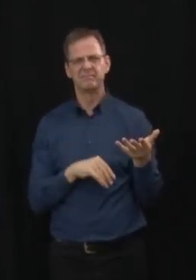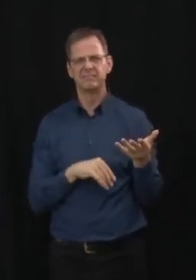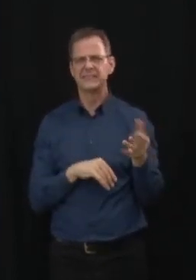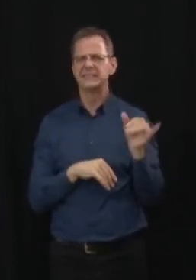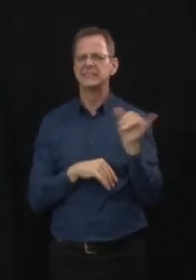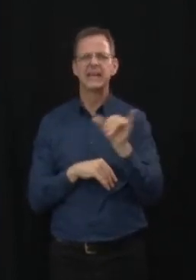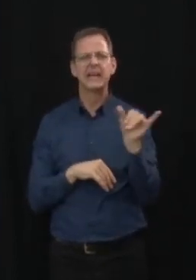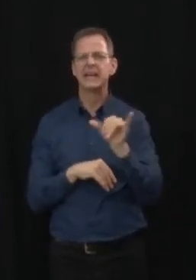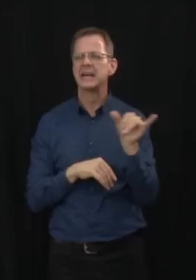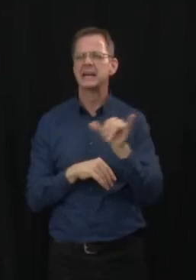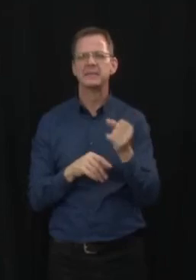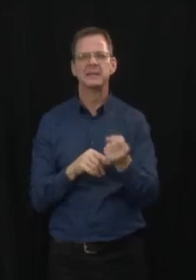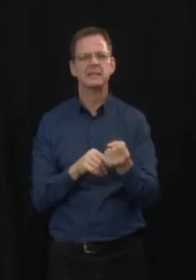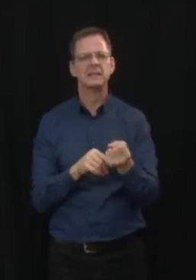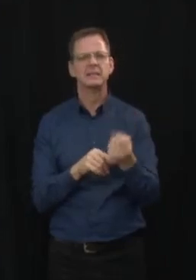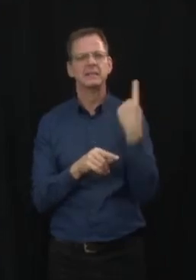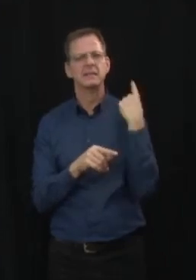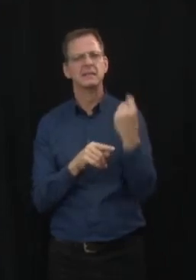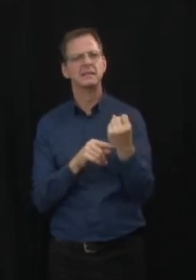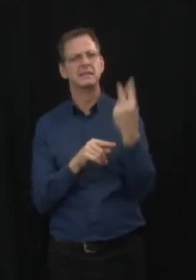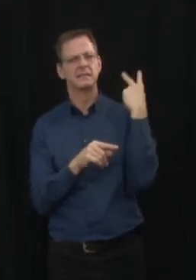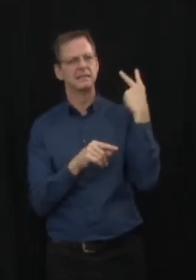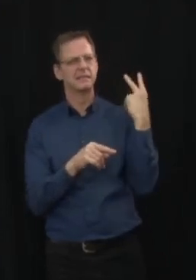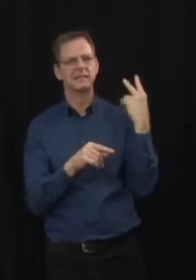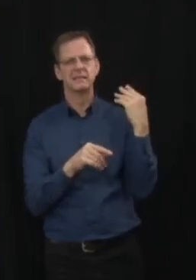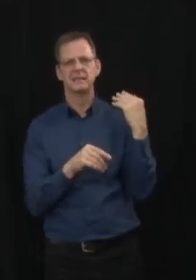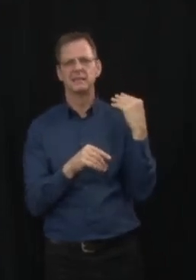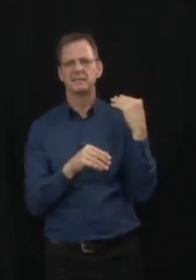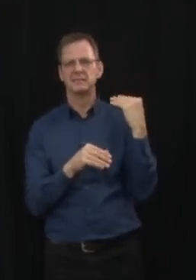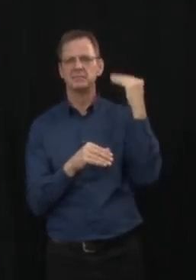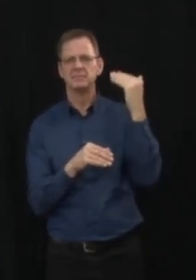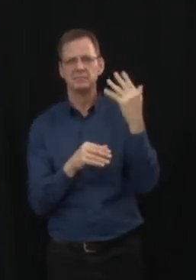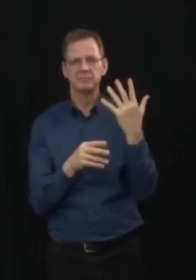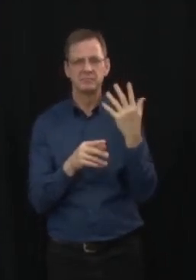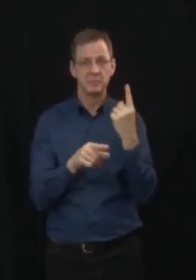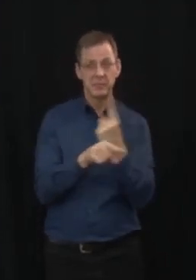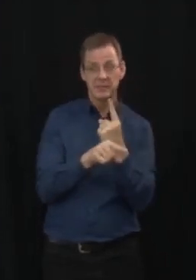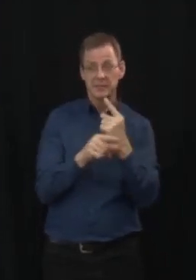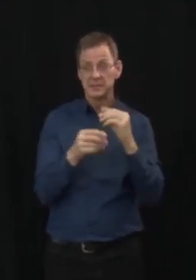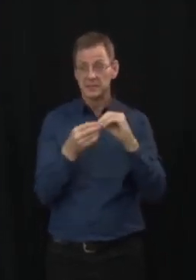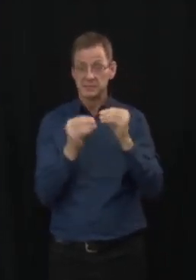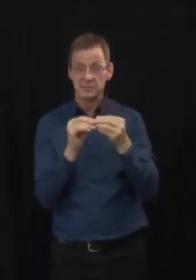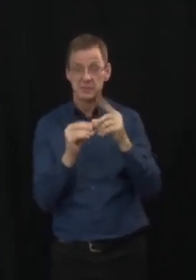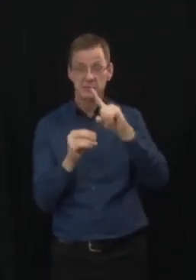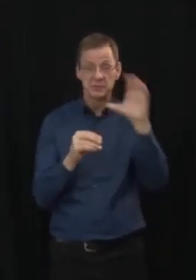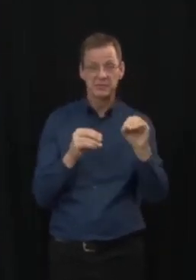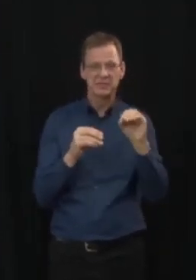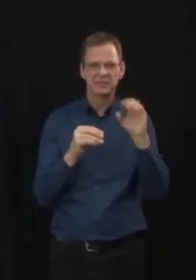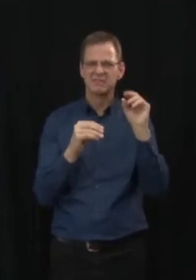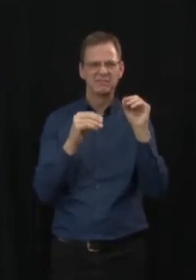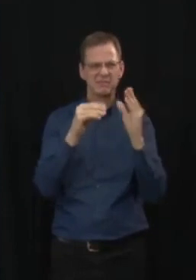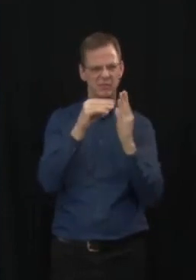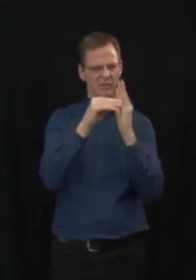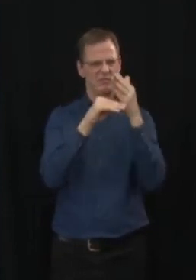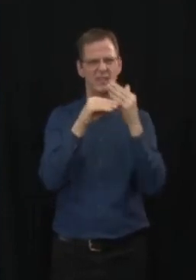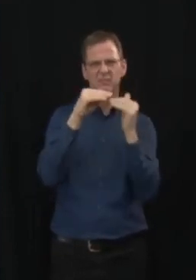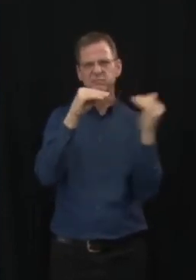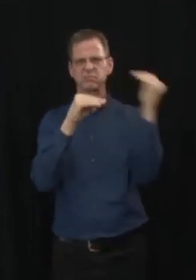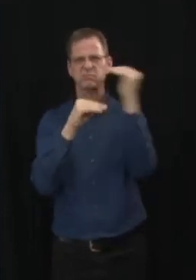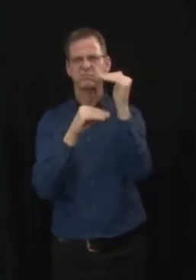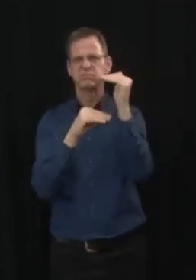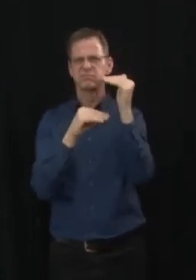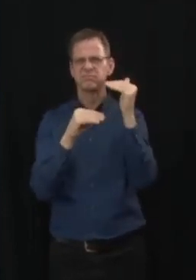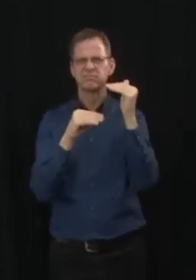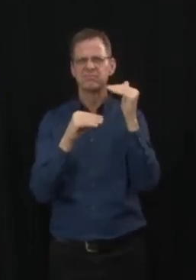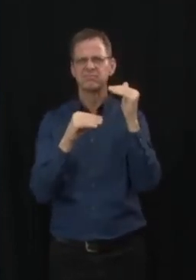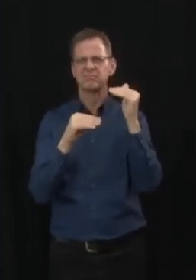well over 100%. And while some periods of very high occupancy are normal, this is not a normal year